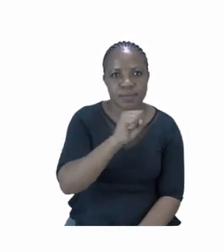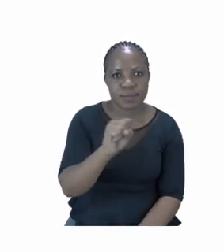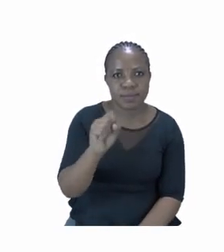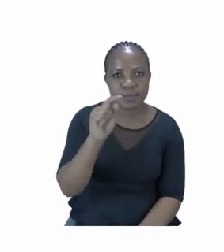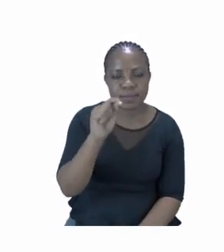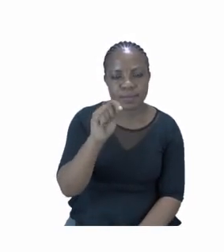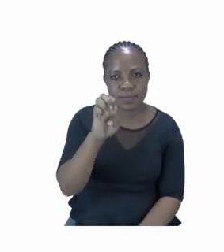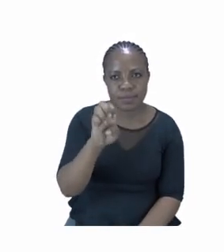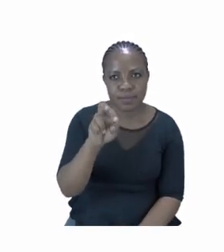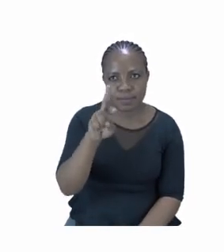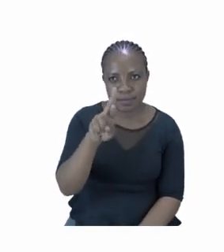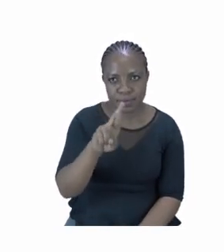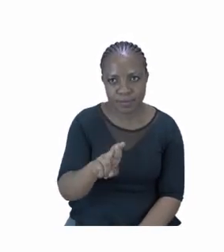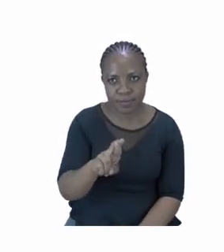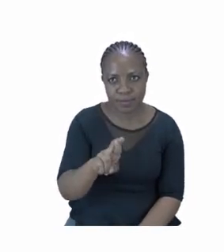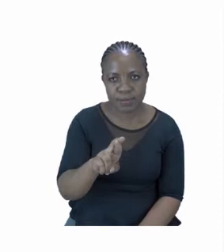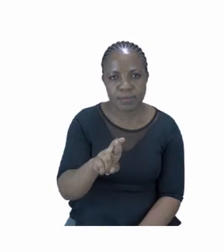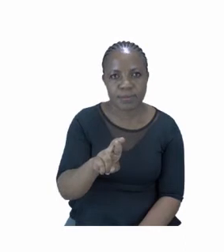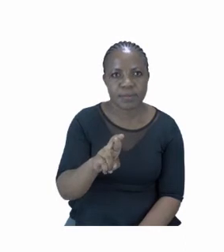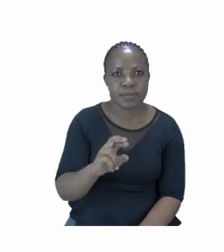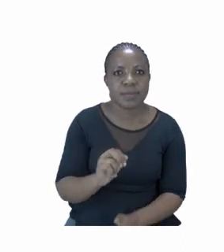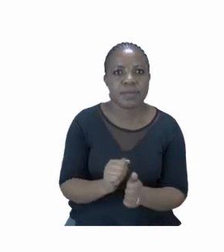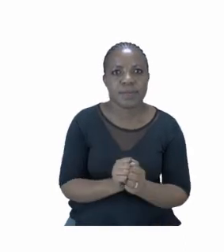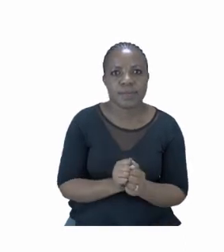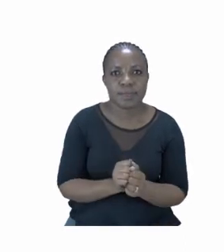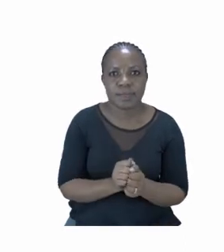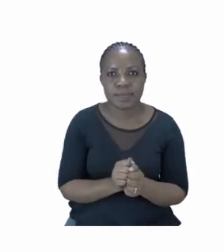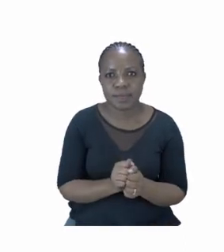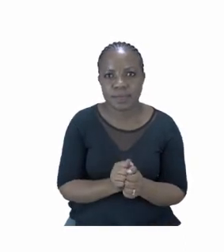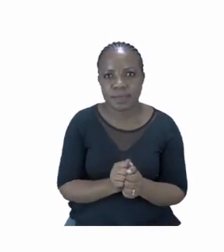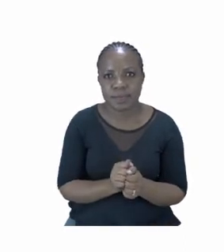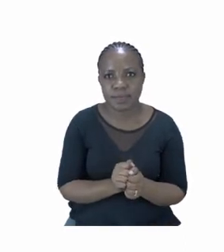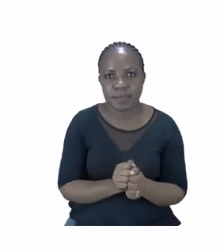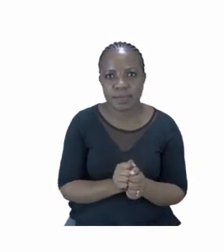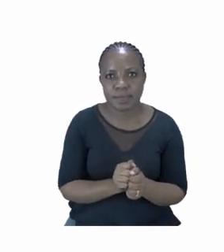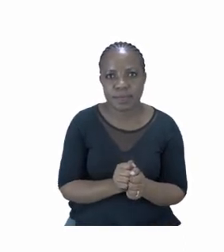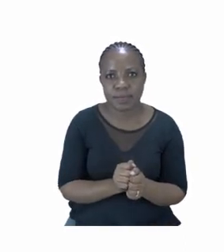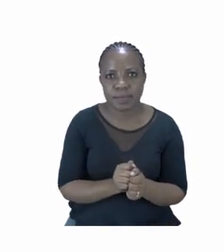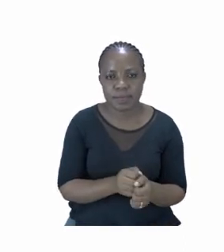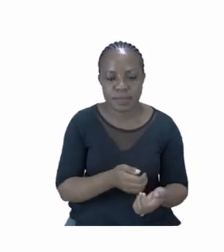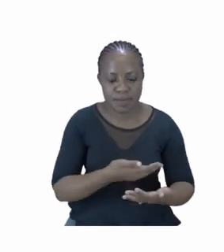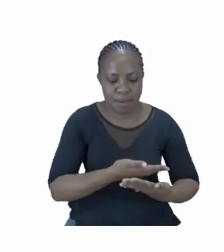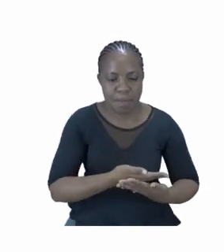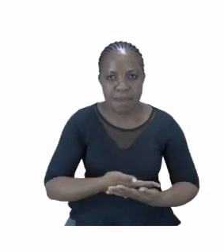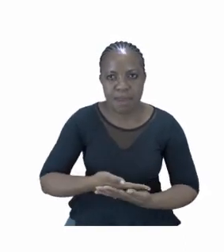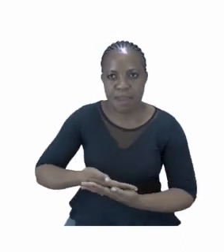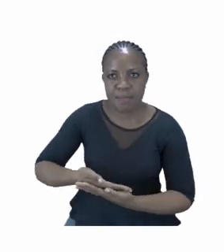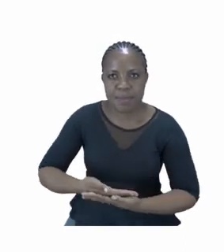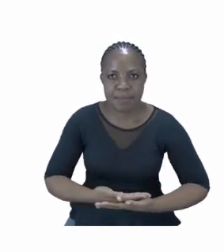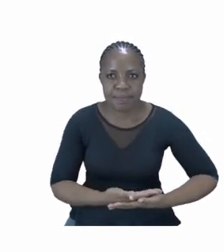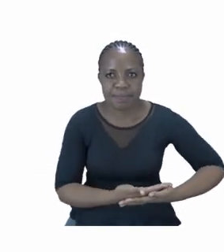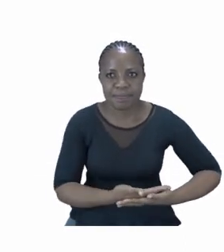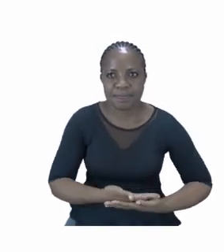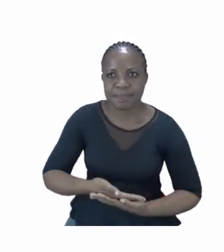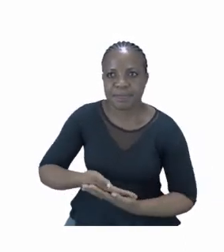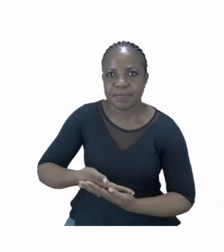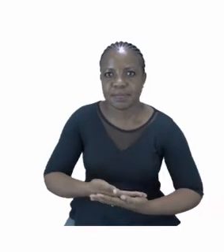Yes, well done. Let us now point to the word baby.